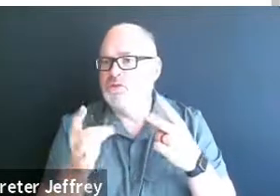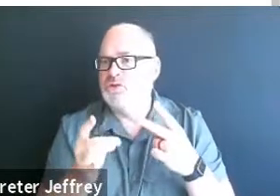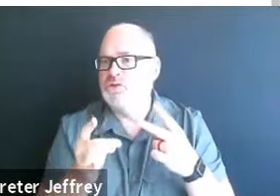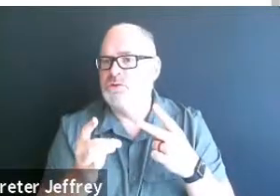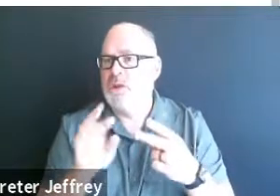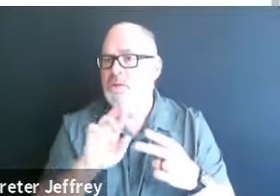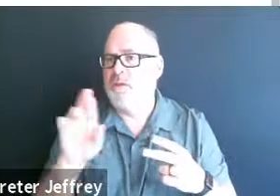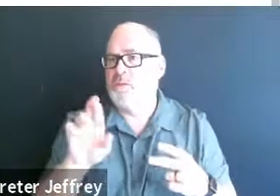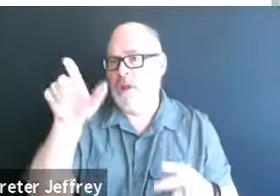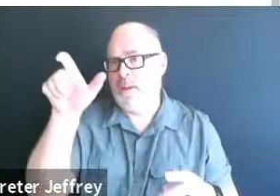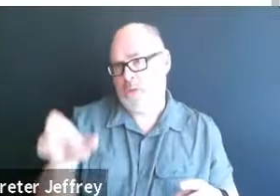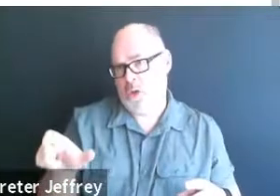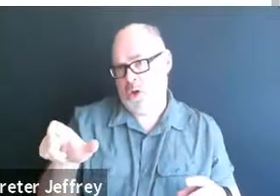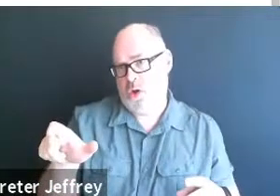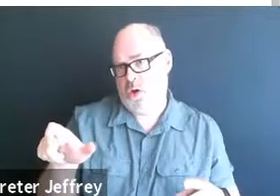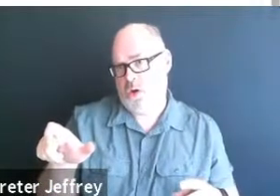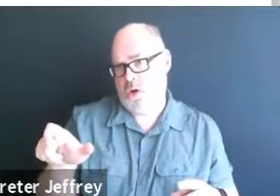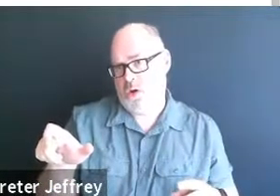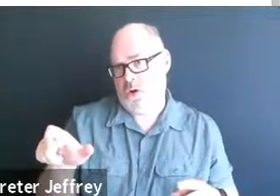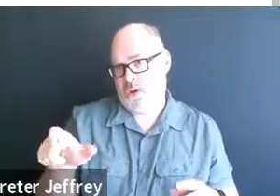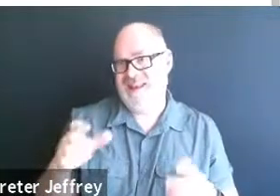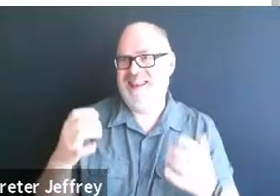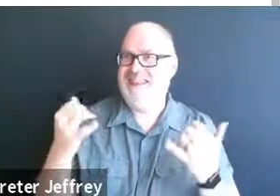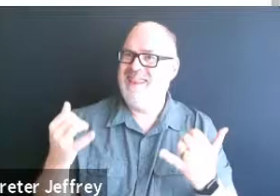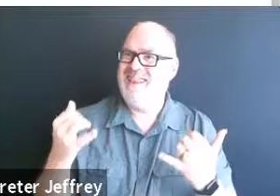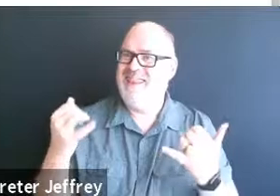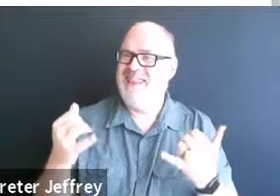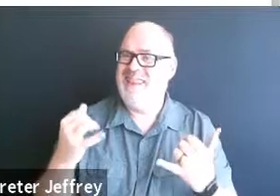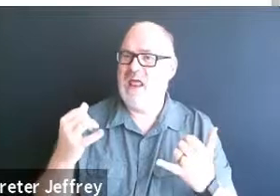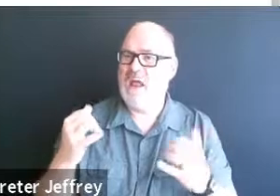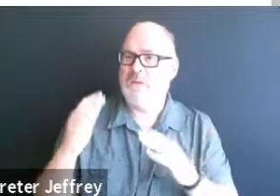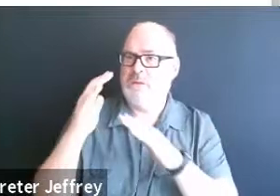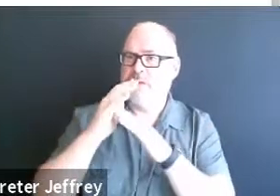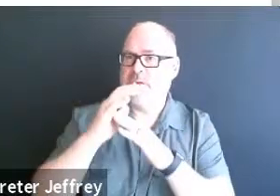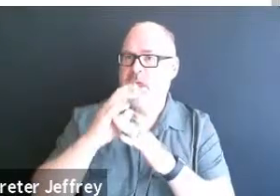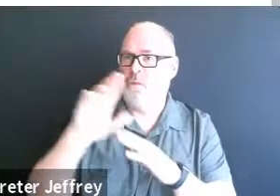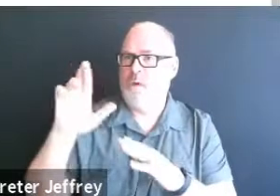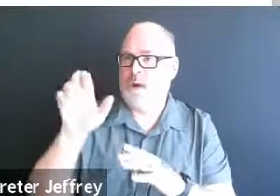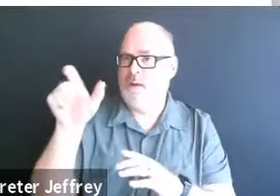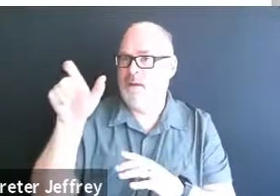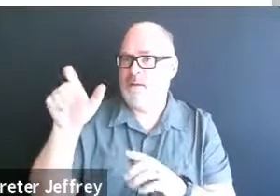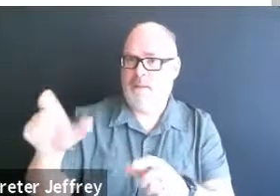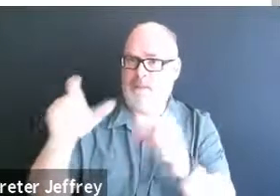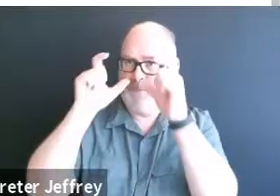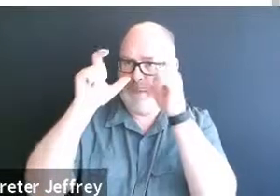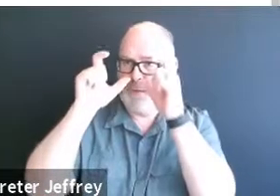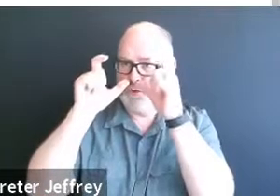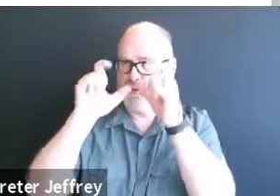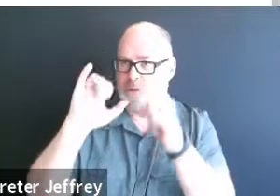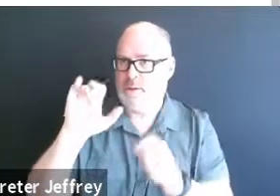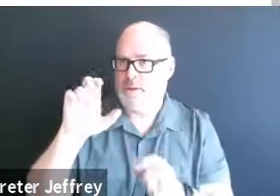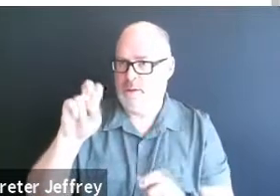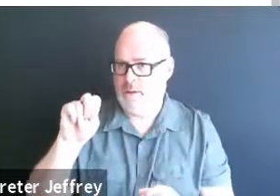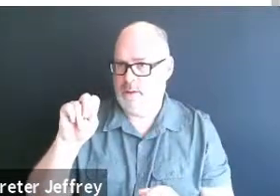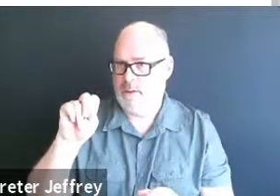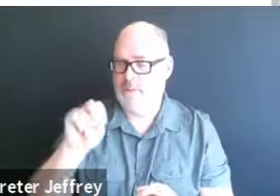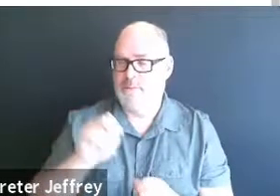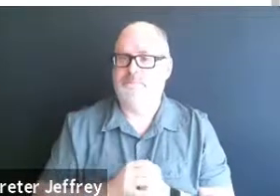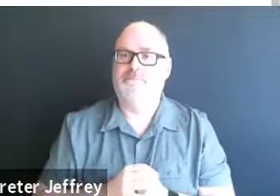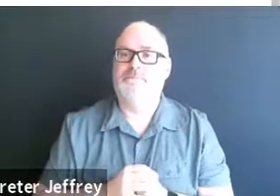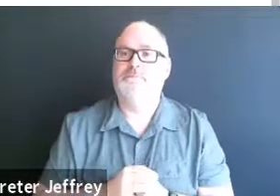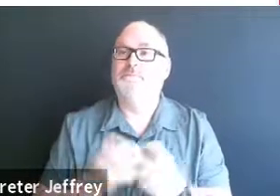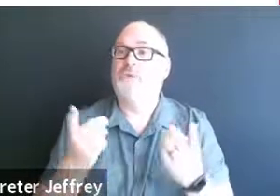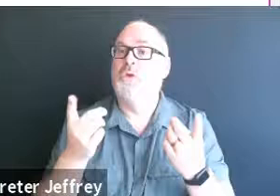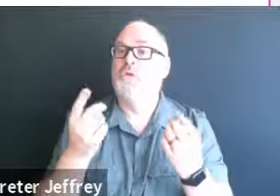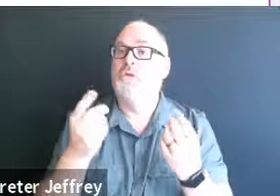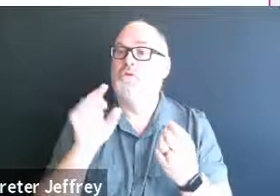view option on this right bar on your homepage. Now student view is up here in the top right corner with the